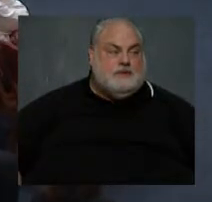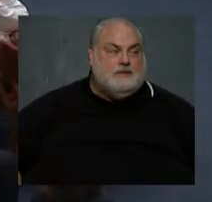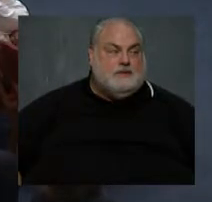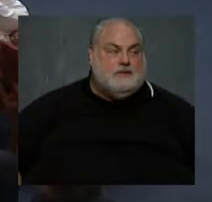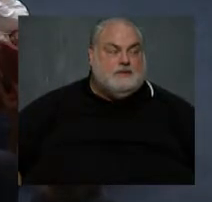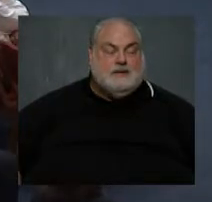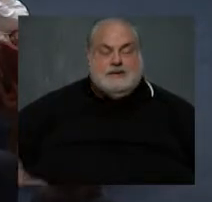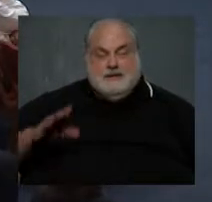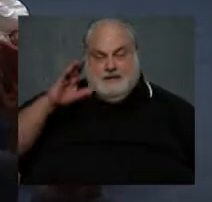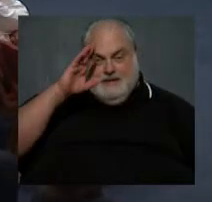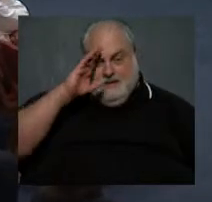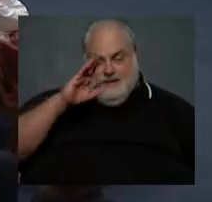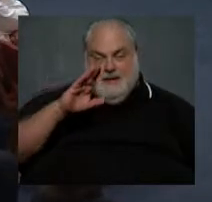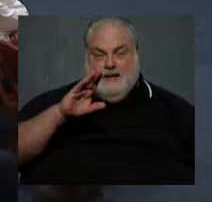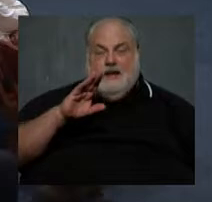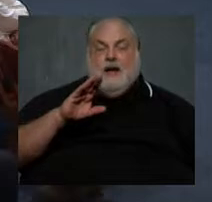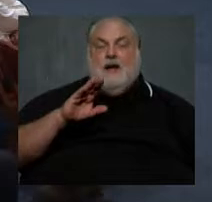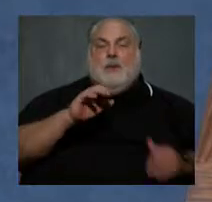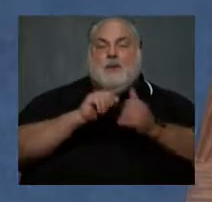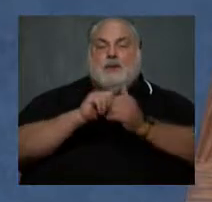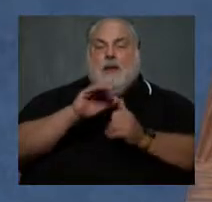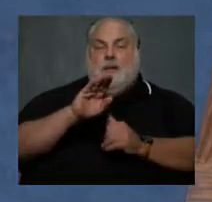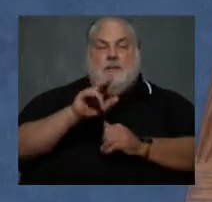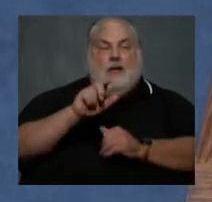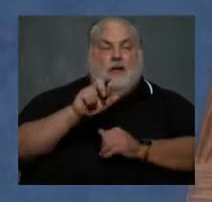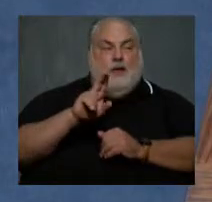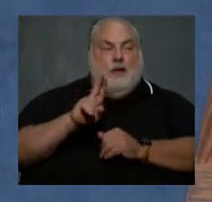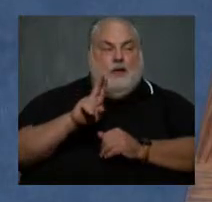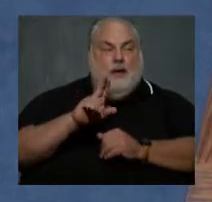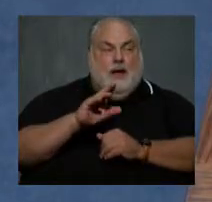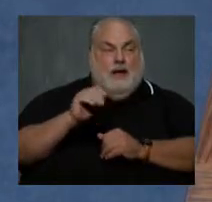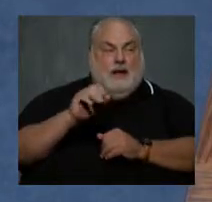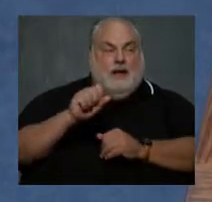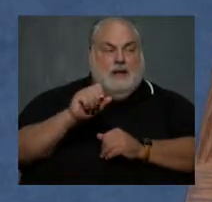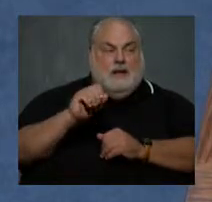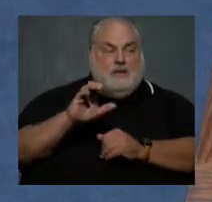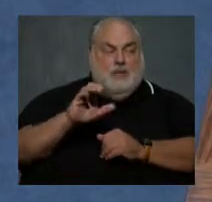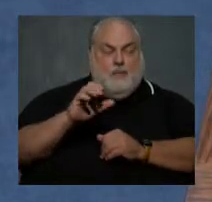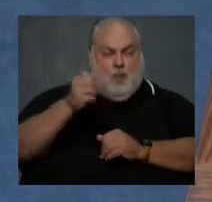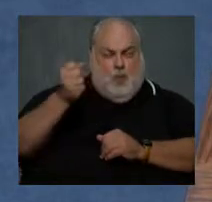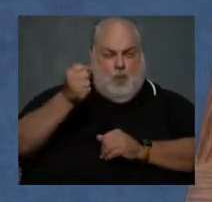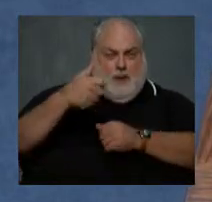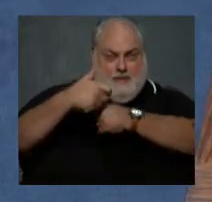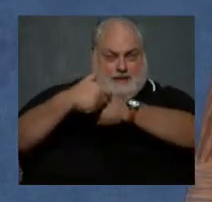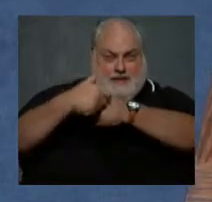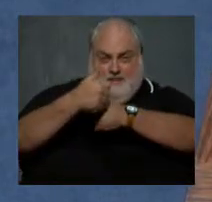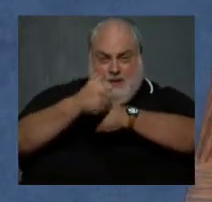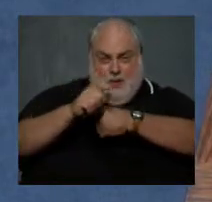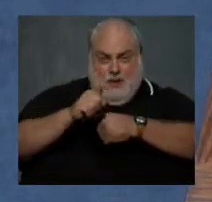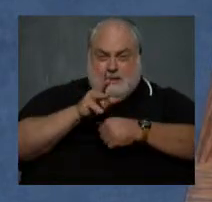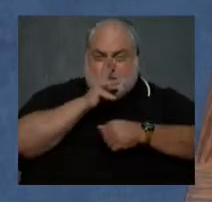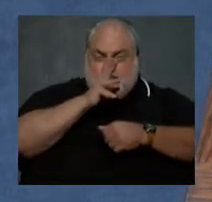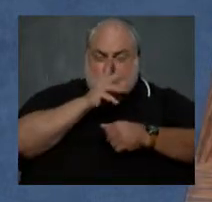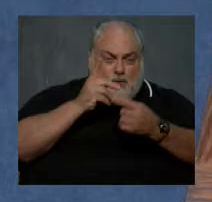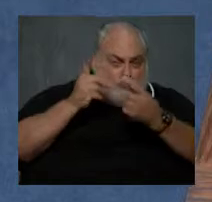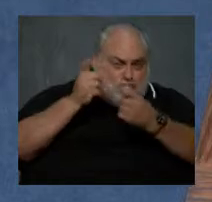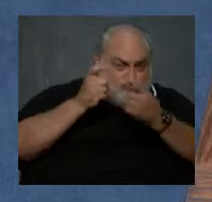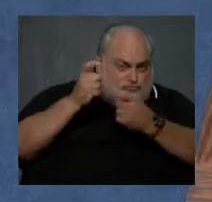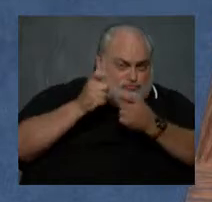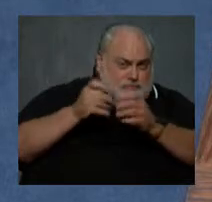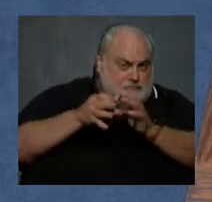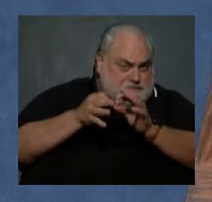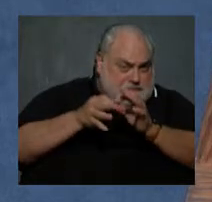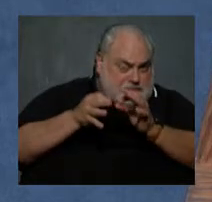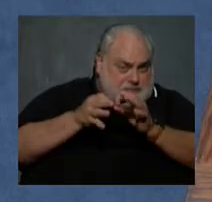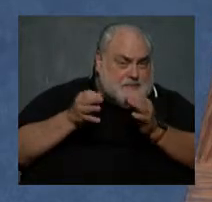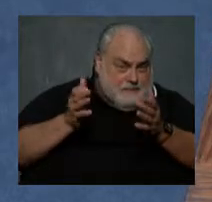Yes, sir. I'm Sabrina Ricks. I'm with Blue and Associates. I would actually like to yield my time if there's anybody that has any Okay. questions or